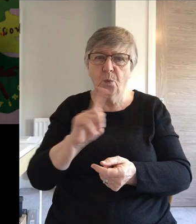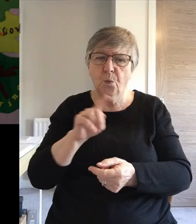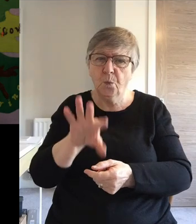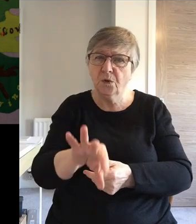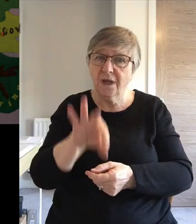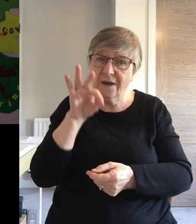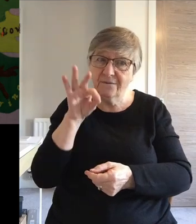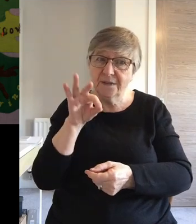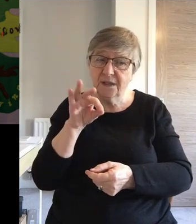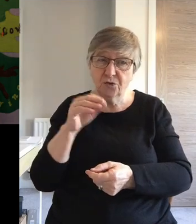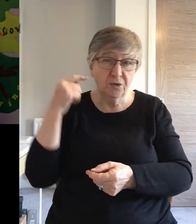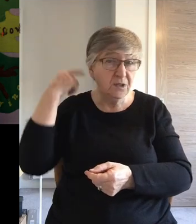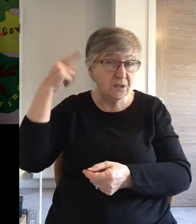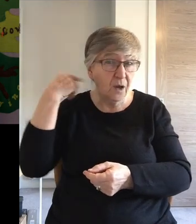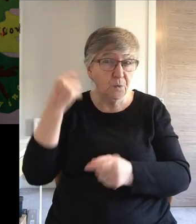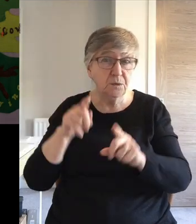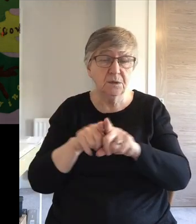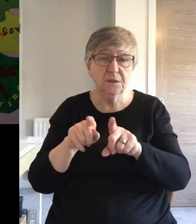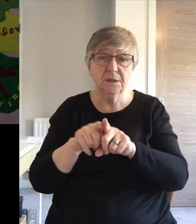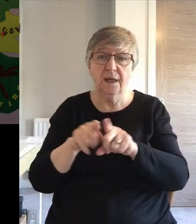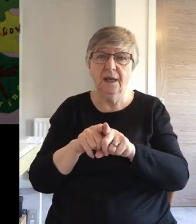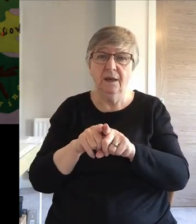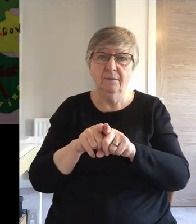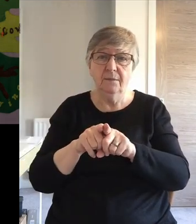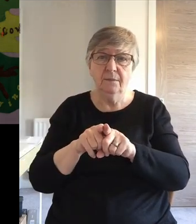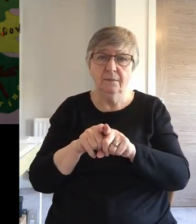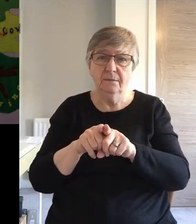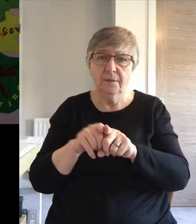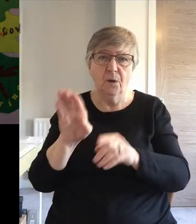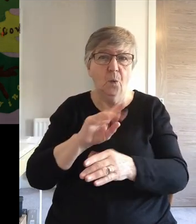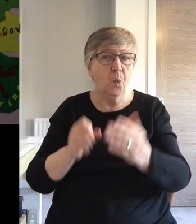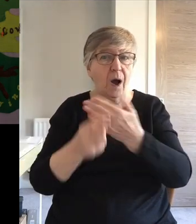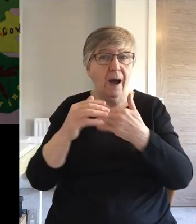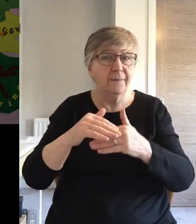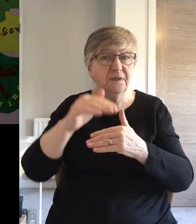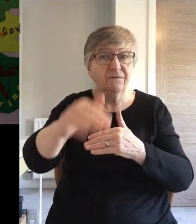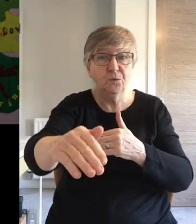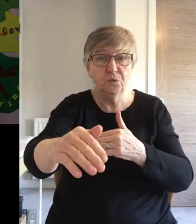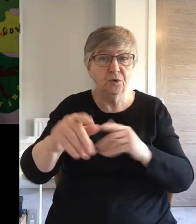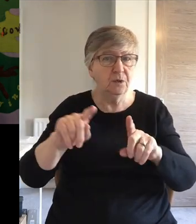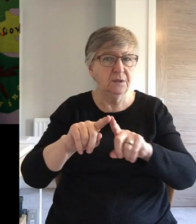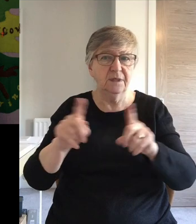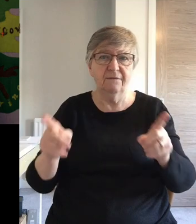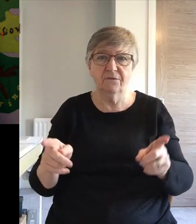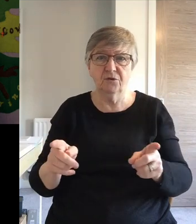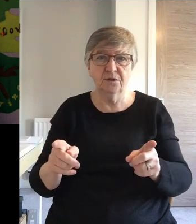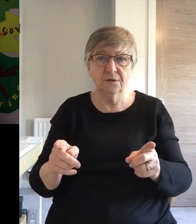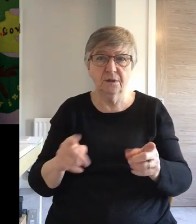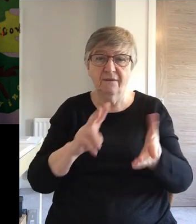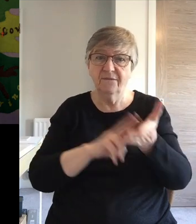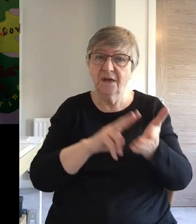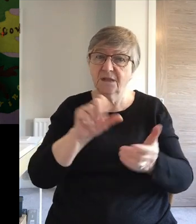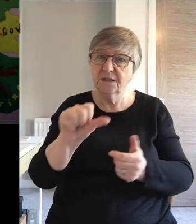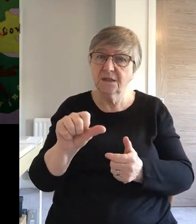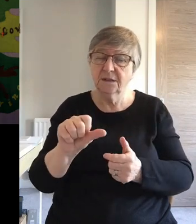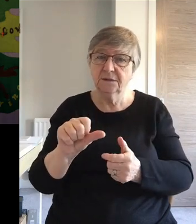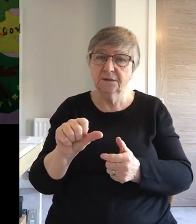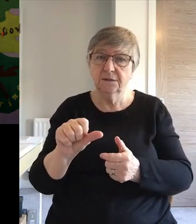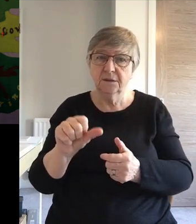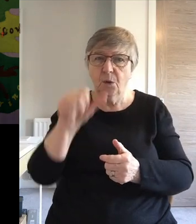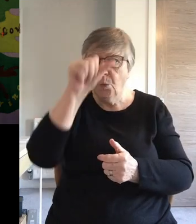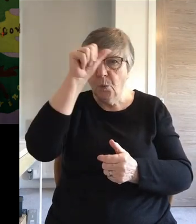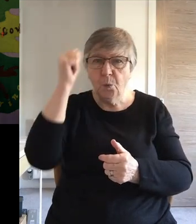is, the invitations might sound similar, but the outcome is very, very different. Verse